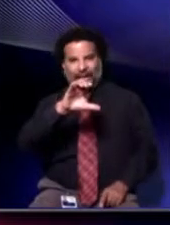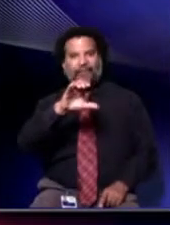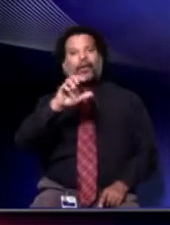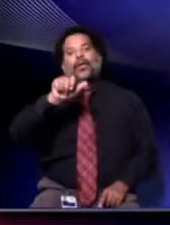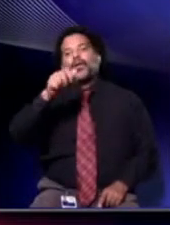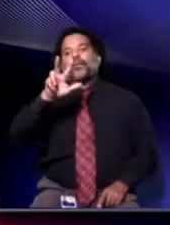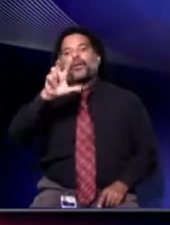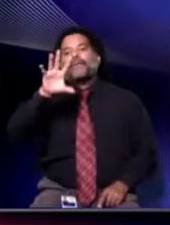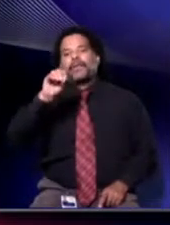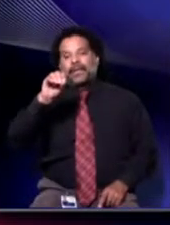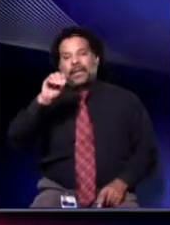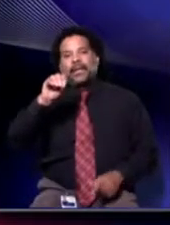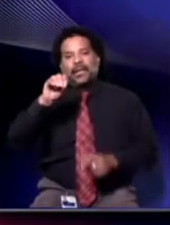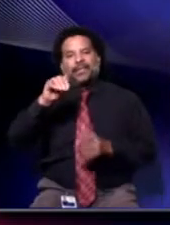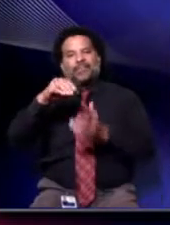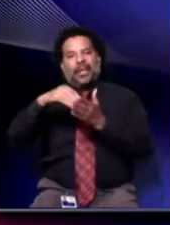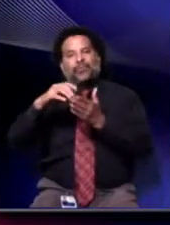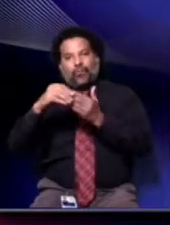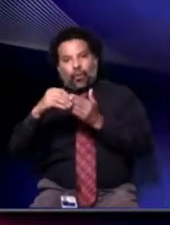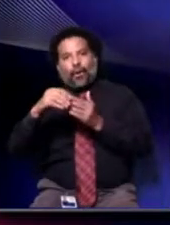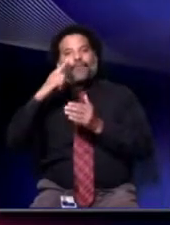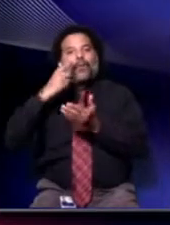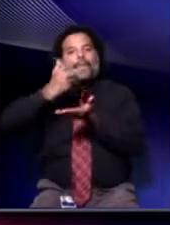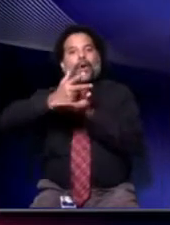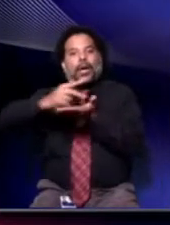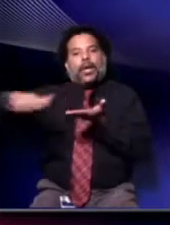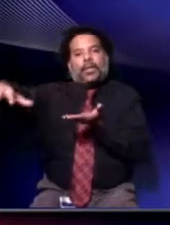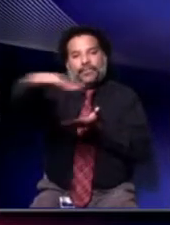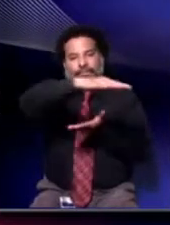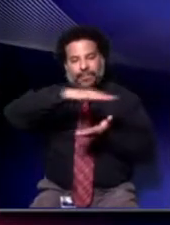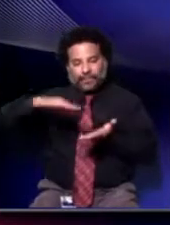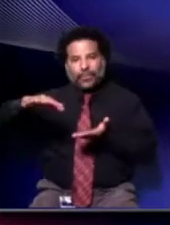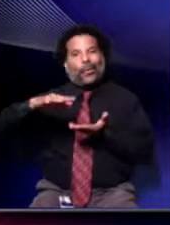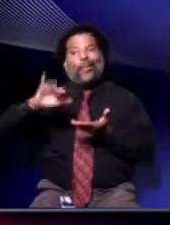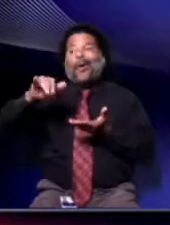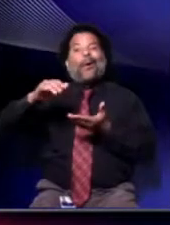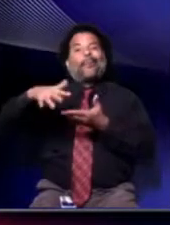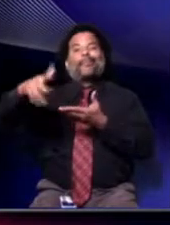for the parking lot remodels down there as well. They're pretty deteriorated.